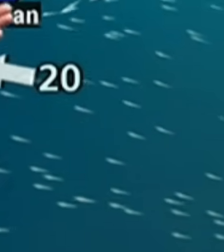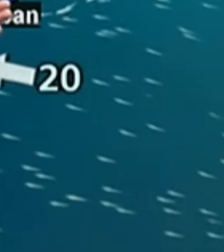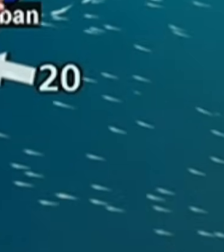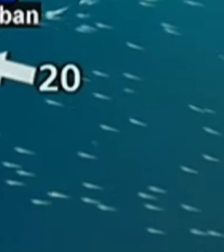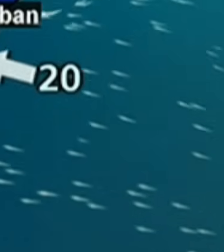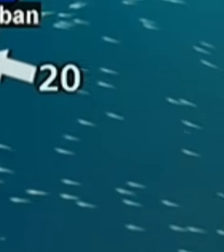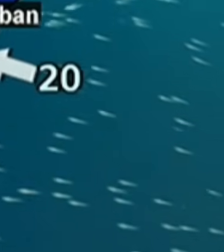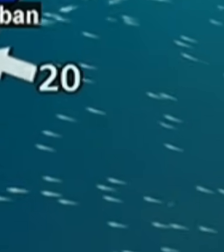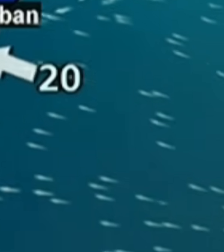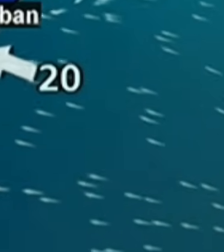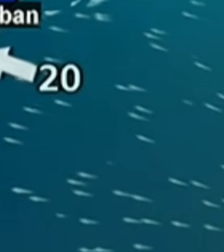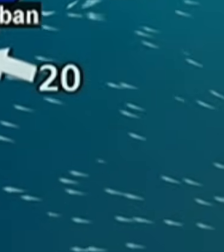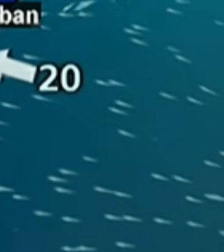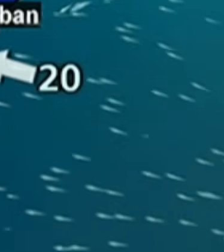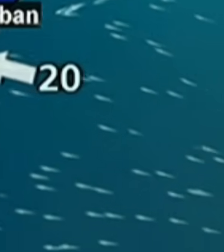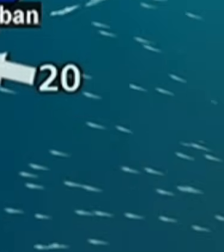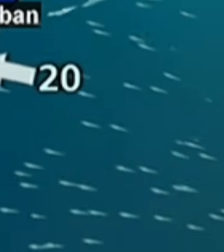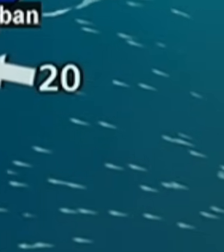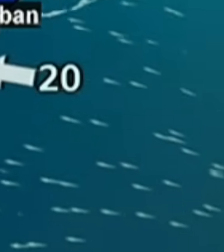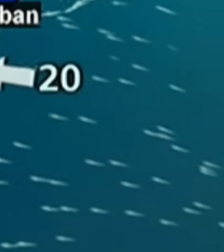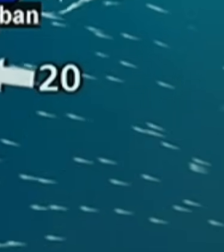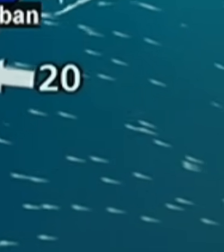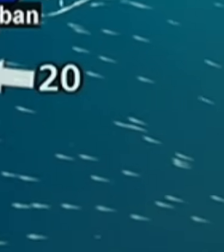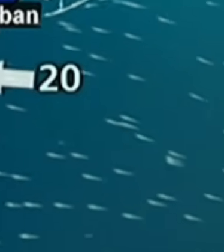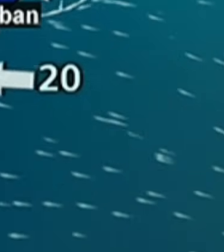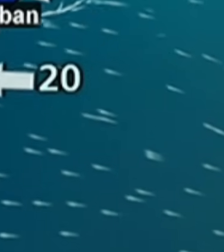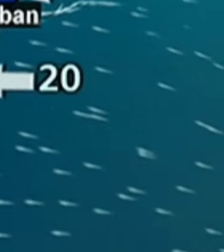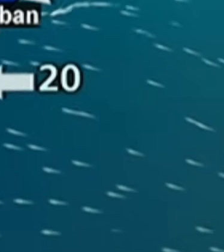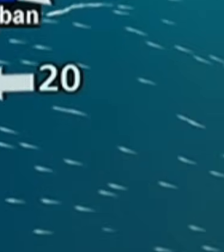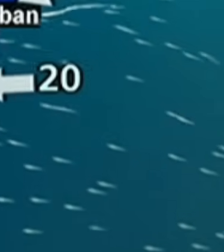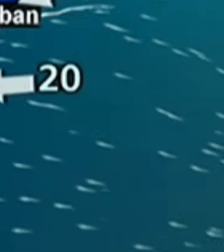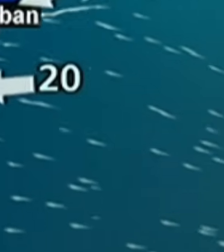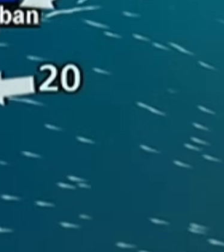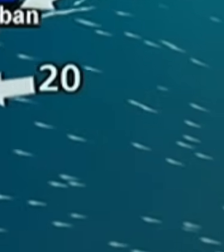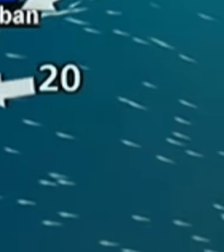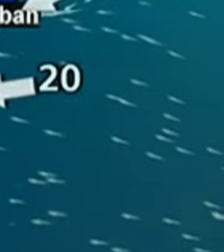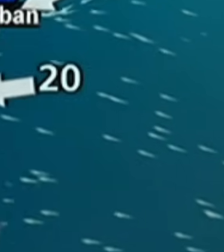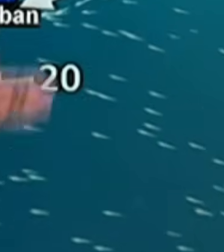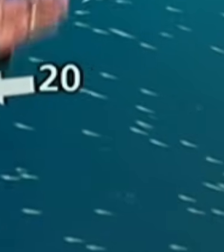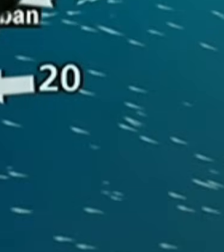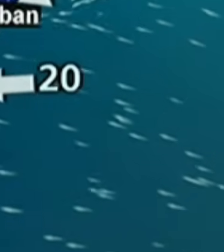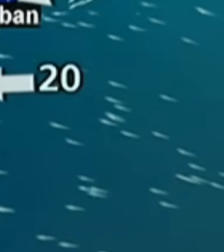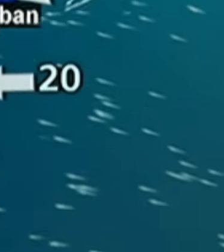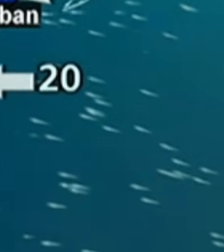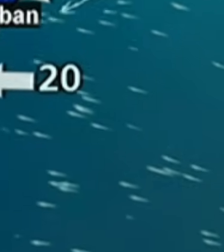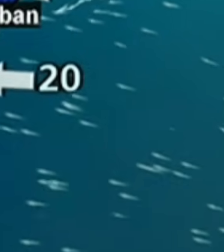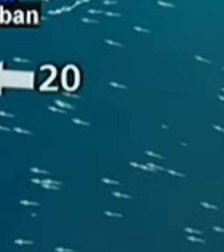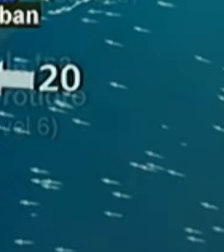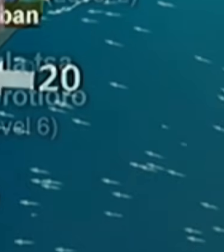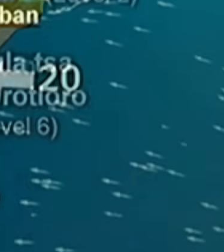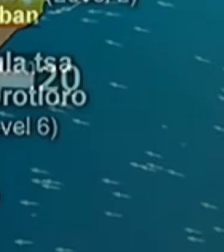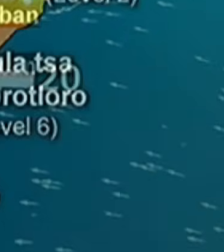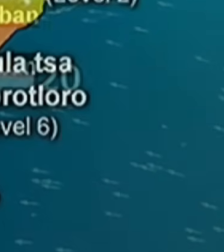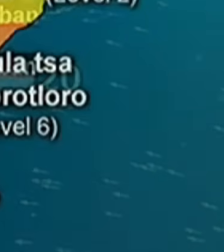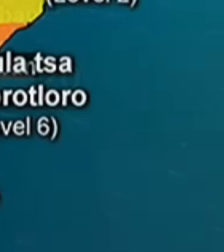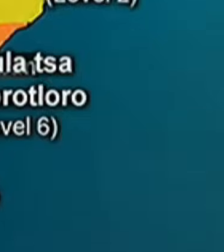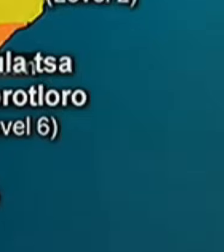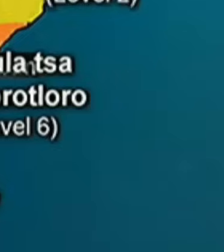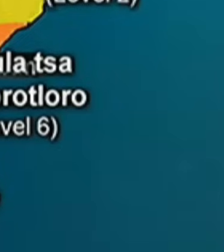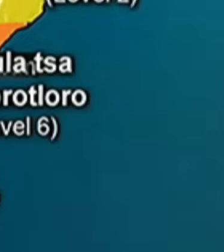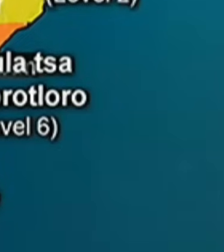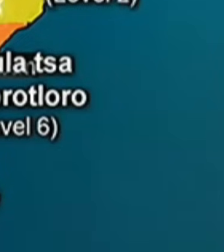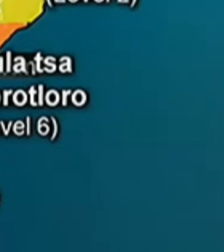KwaZulu-Natal kgonagalo tše di botse di šišitše tša dipula di laetša ga botse ka dikarolong tša ka Durban gona ka KwaZulu-Natal go godimo ka dikarolong tša ka Mpumalanga la ka moswane